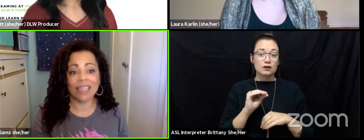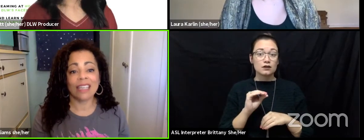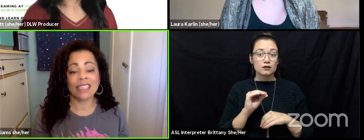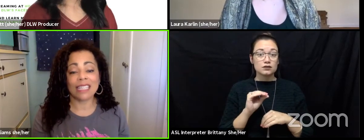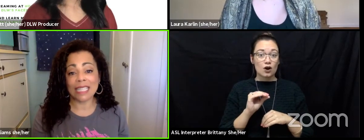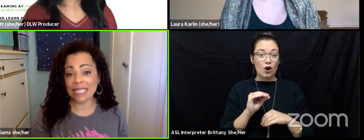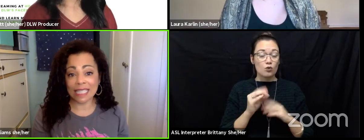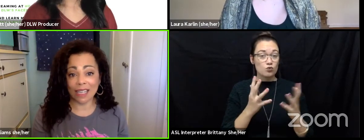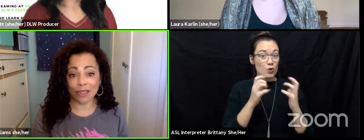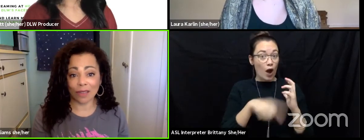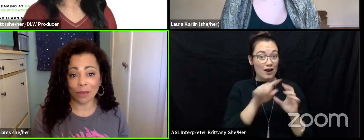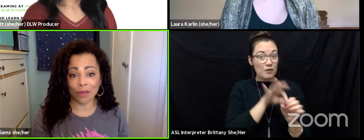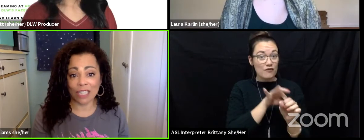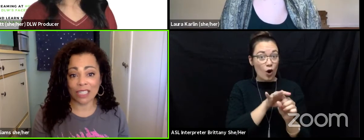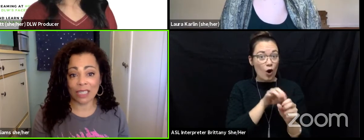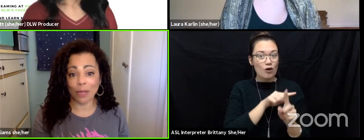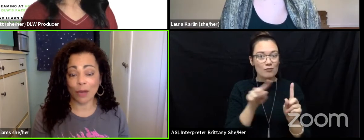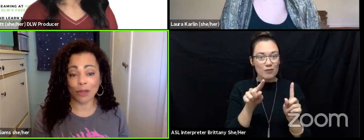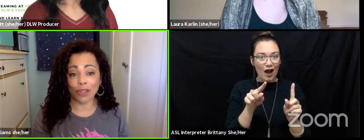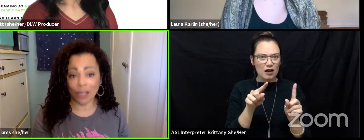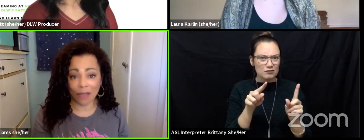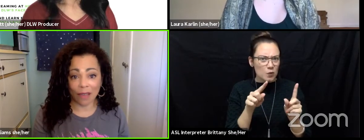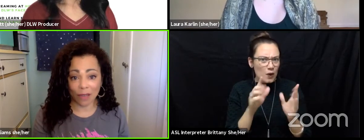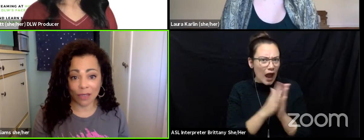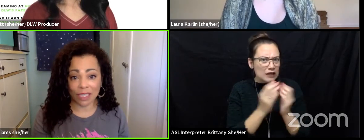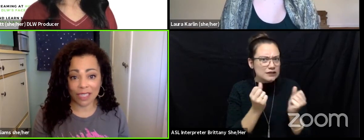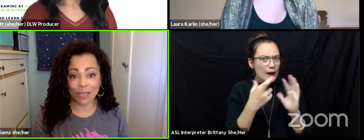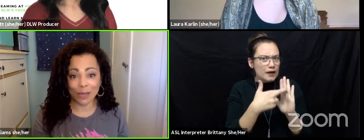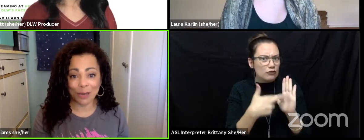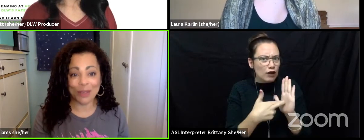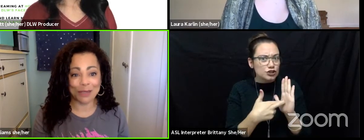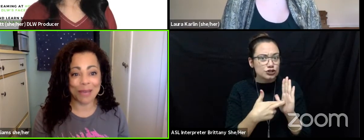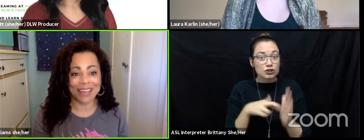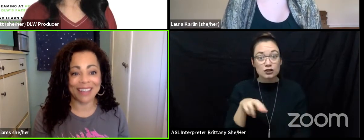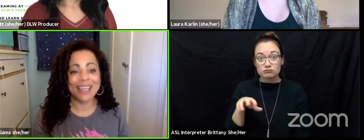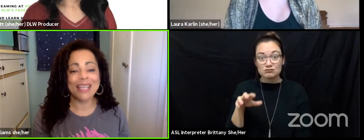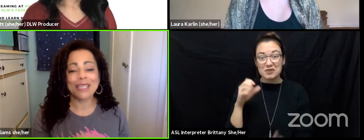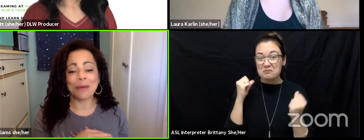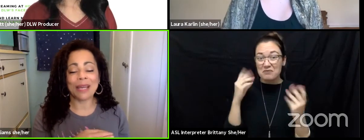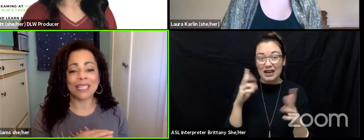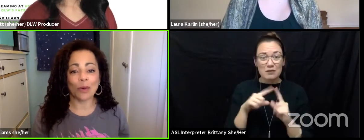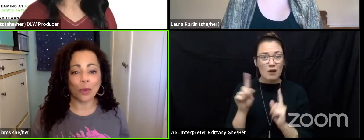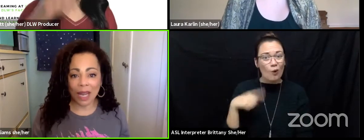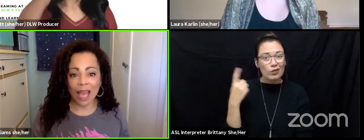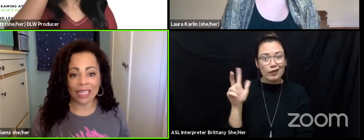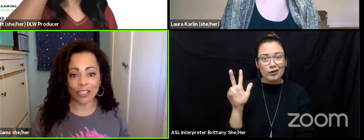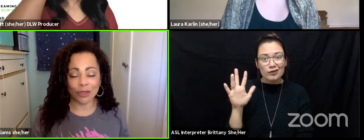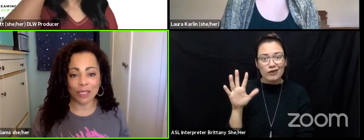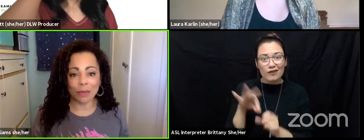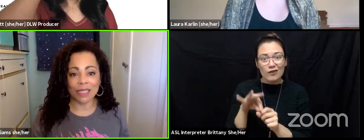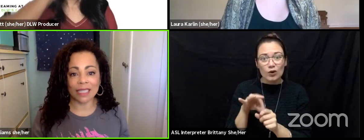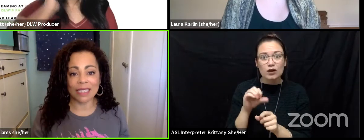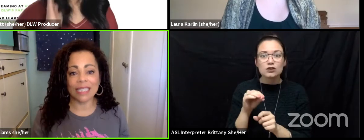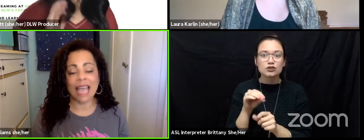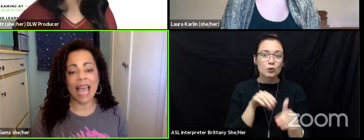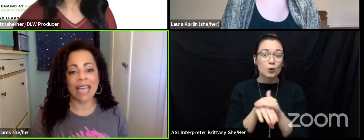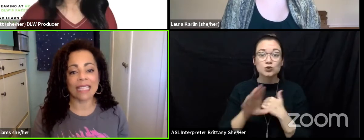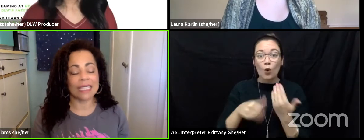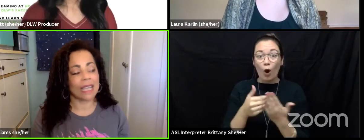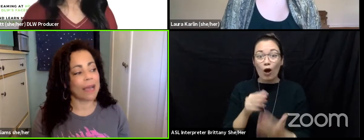even. Turns out 600 of them were registered, but only 35 voted. So we knew we could do better. So we went into all 9 children's